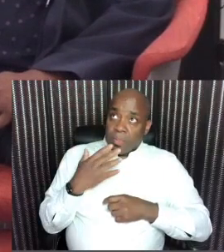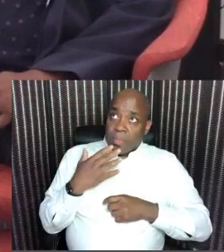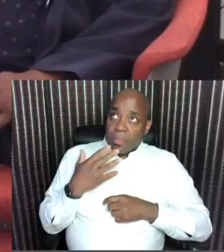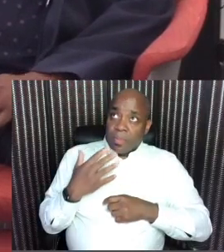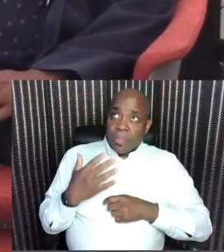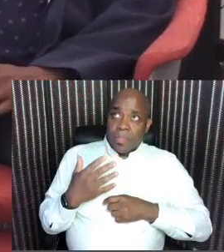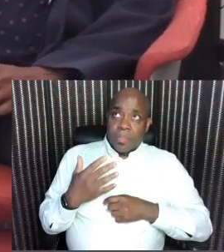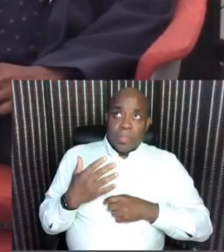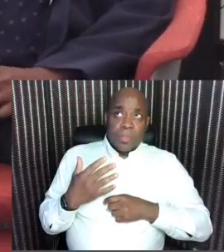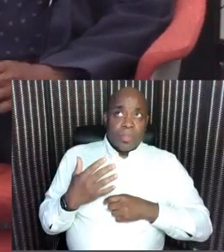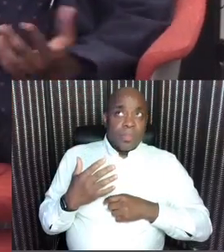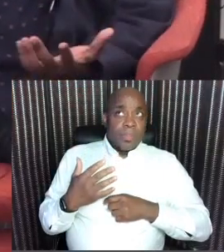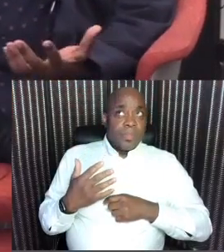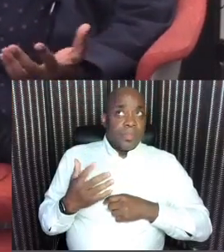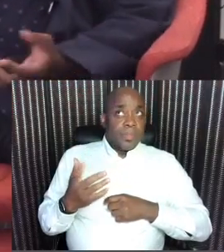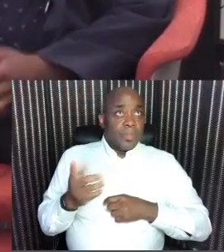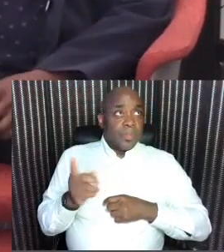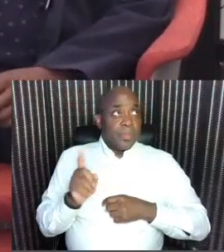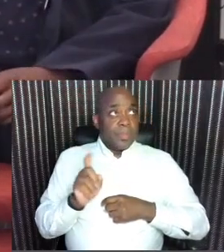Okay.